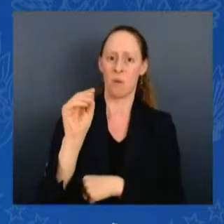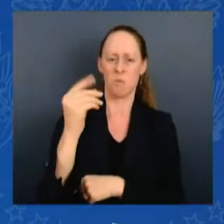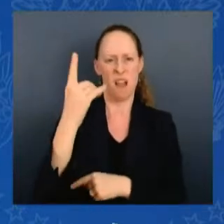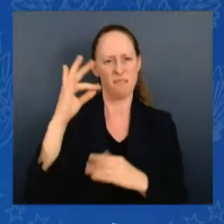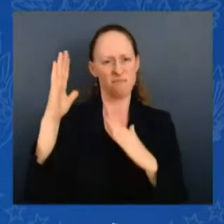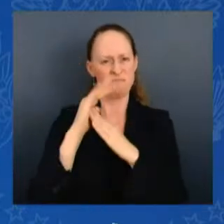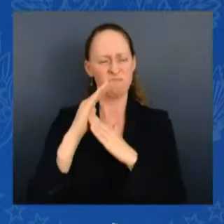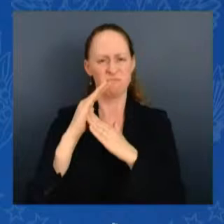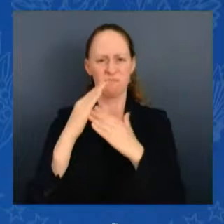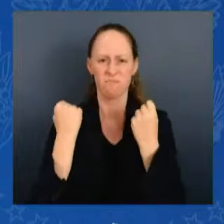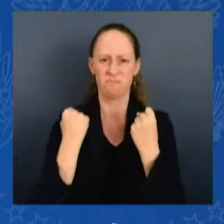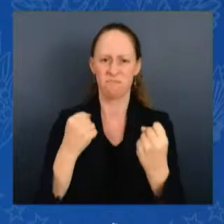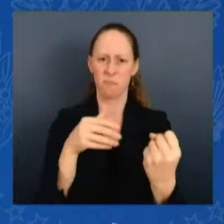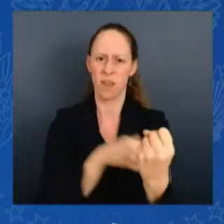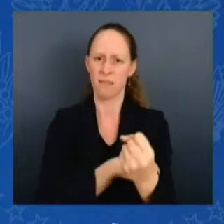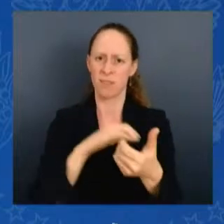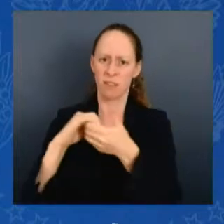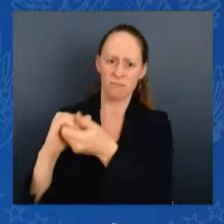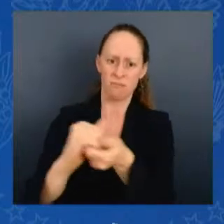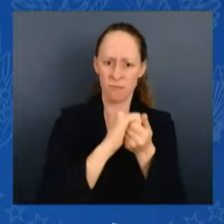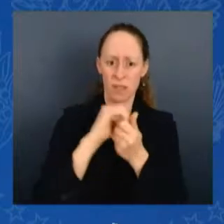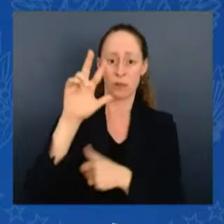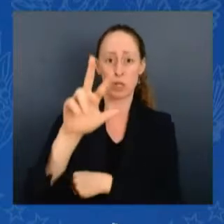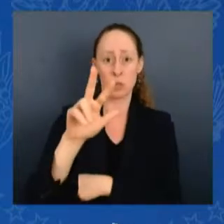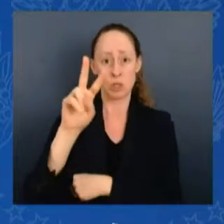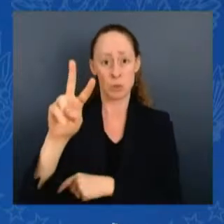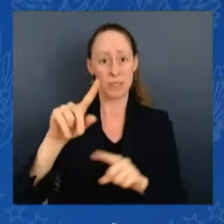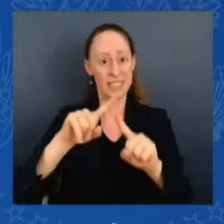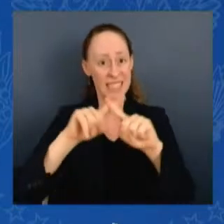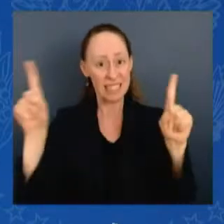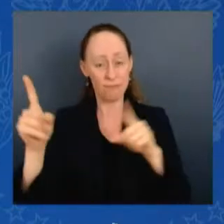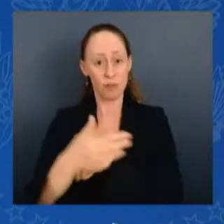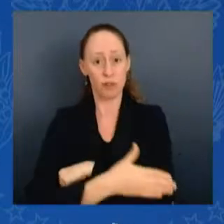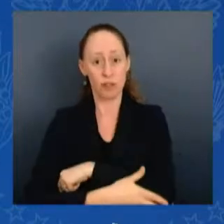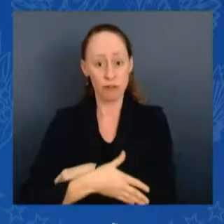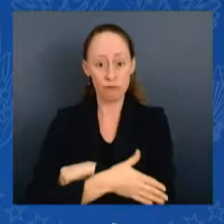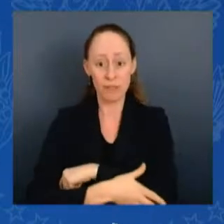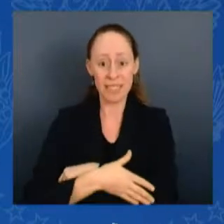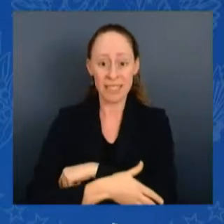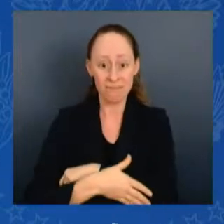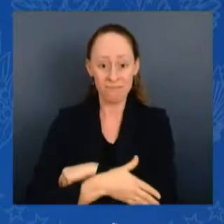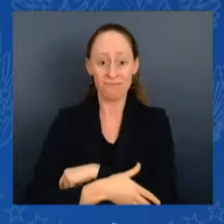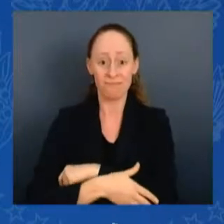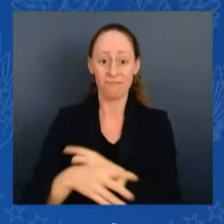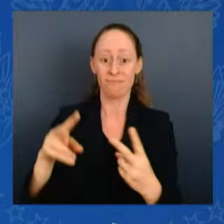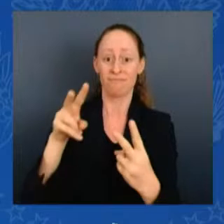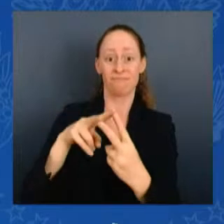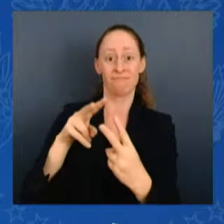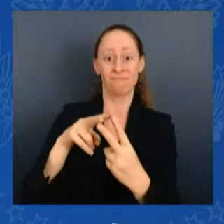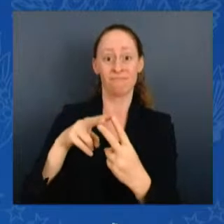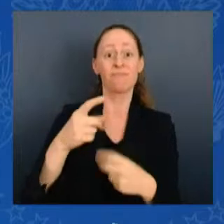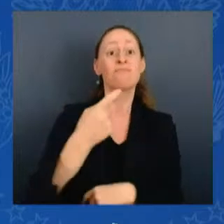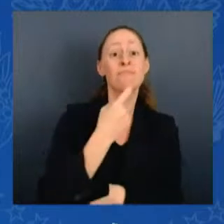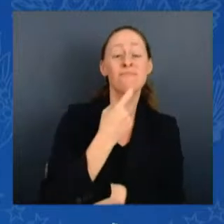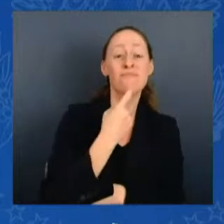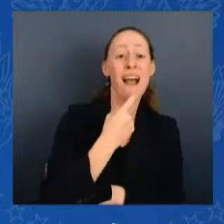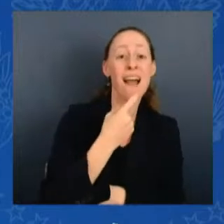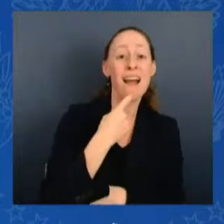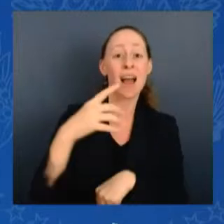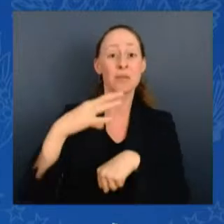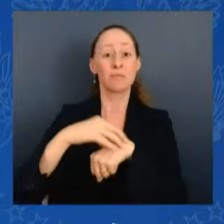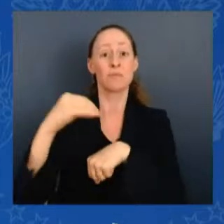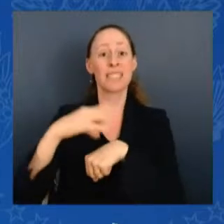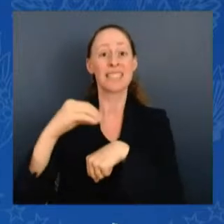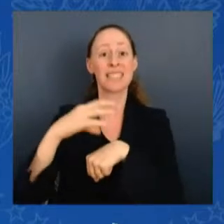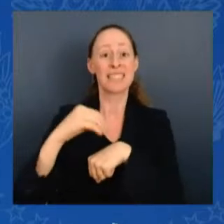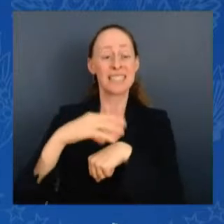years, Finland and Sweden were among our closest partners. Now they have chosen to officially join NATO, and